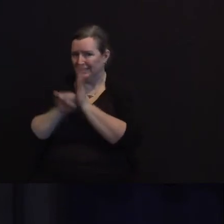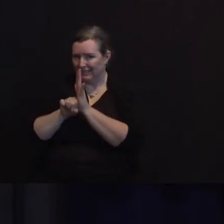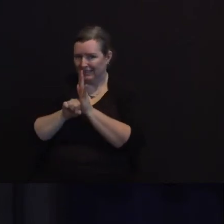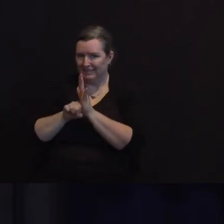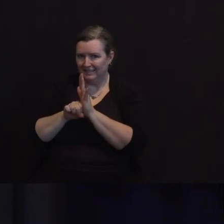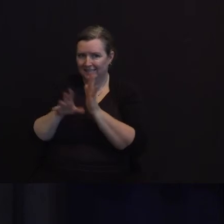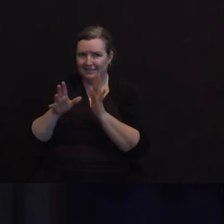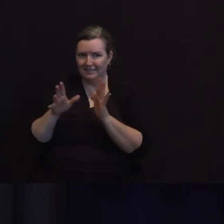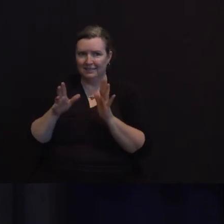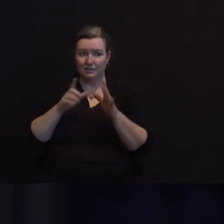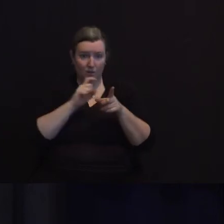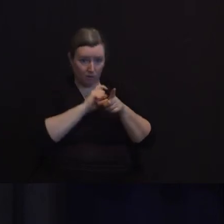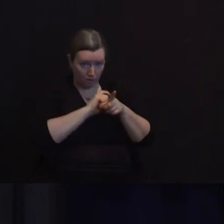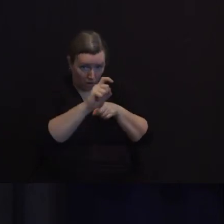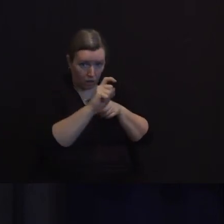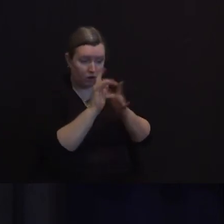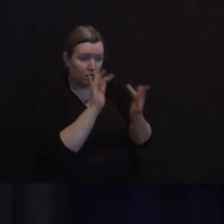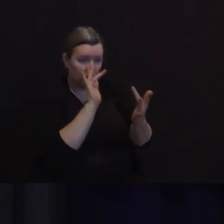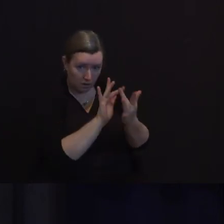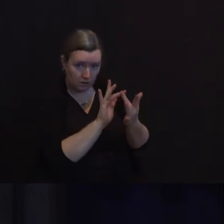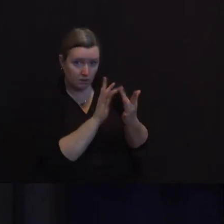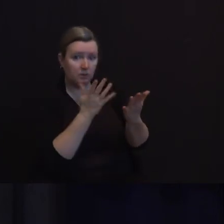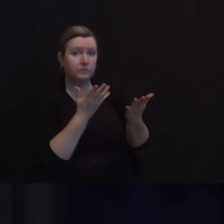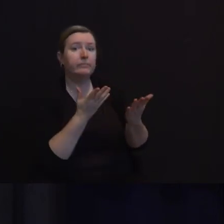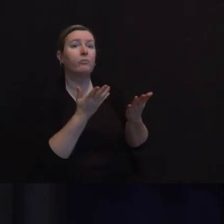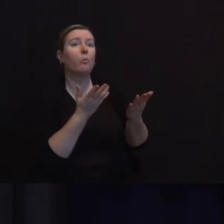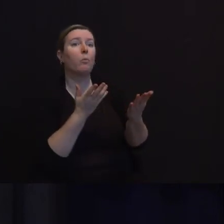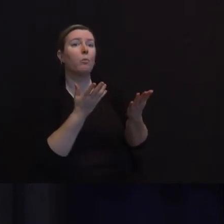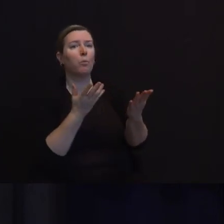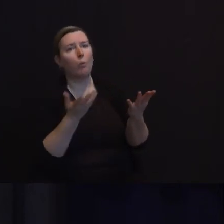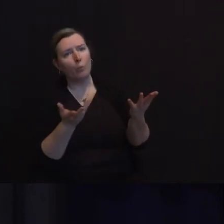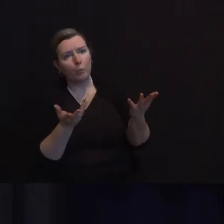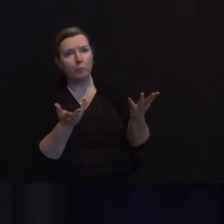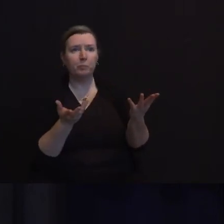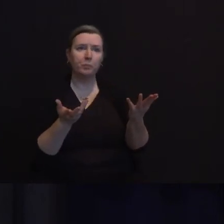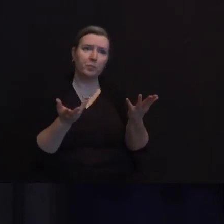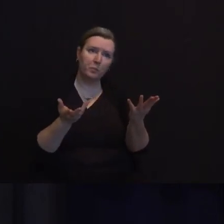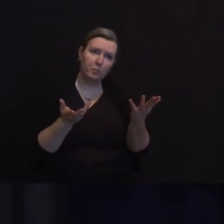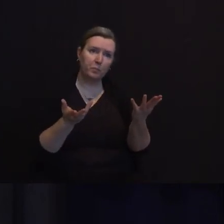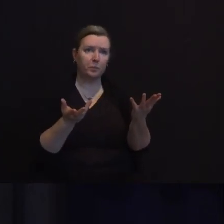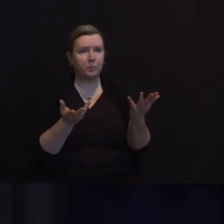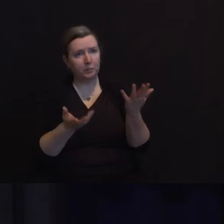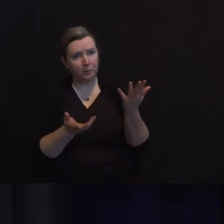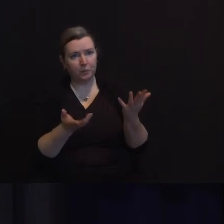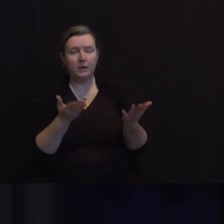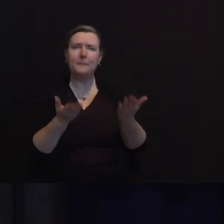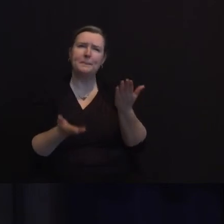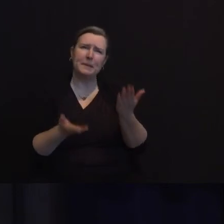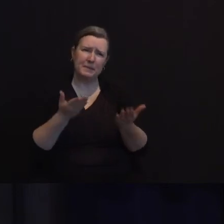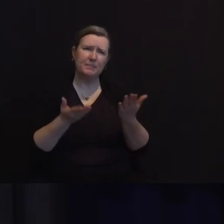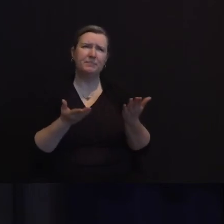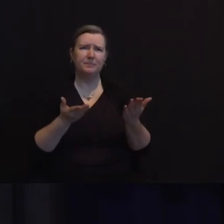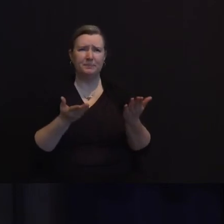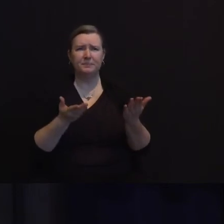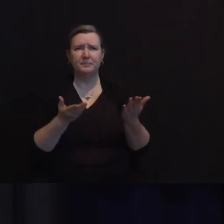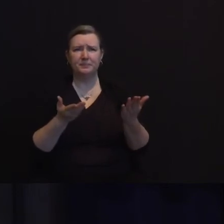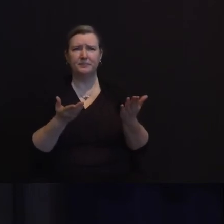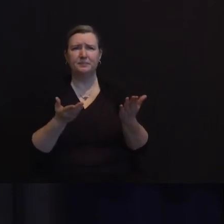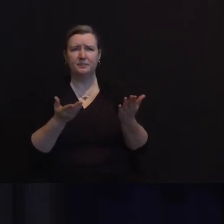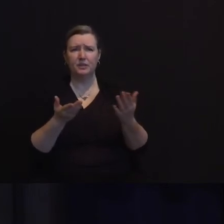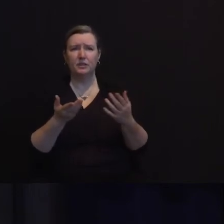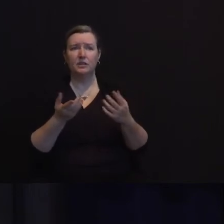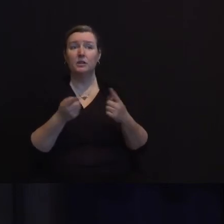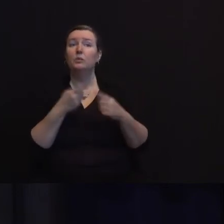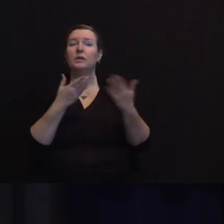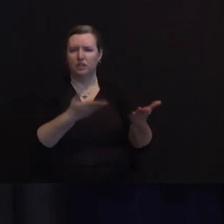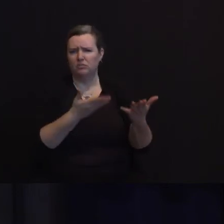covidvaccine.nj.gov to schedule your appointment, you likely scheduled a second dose appointment when you had your first